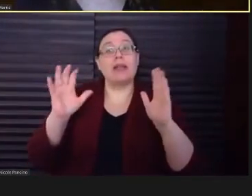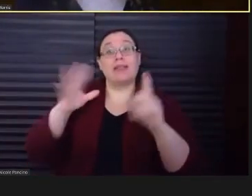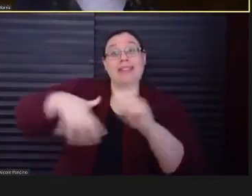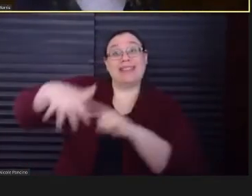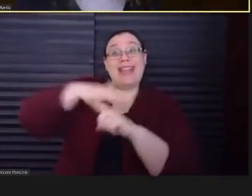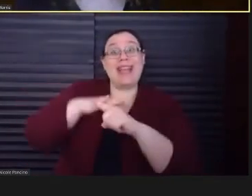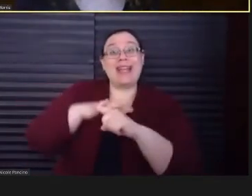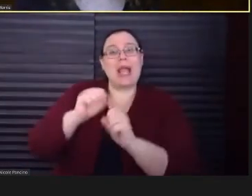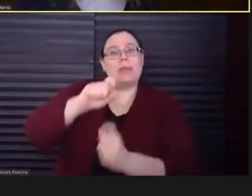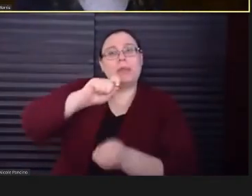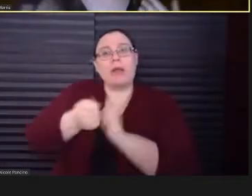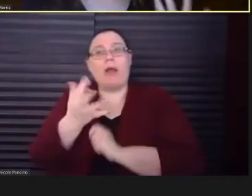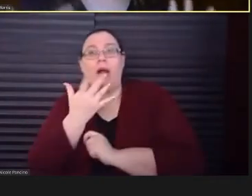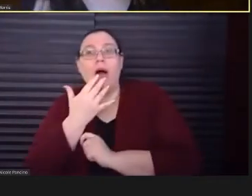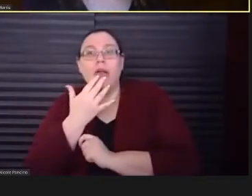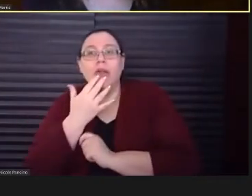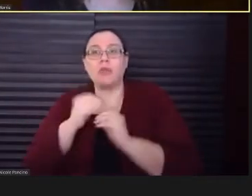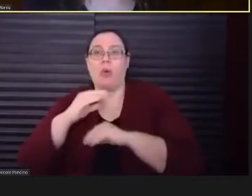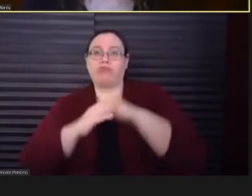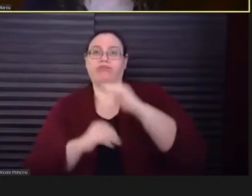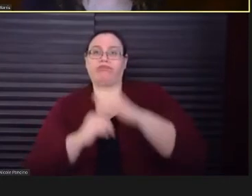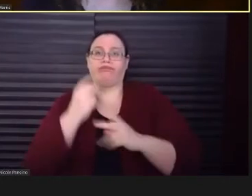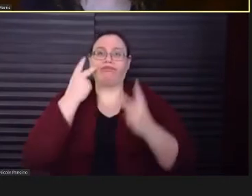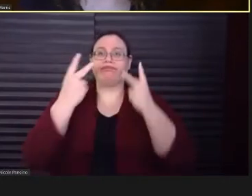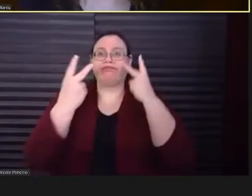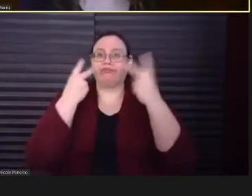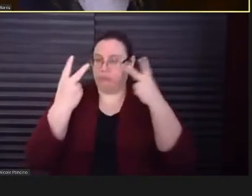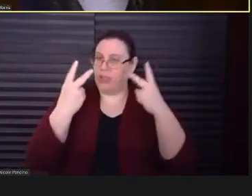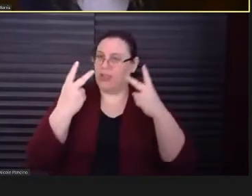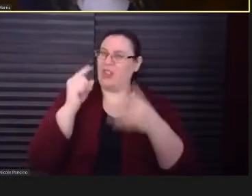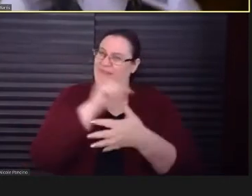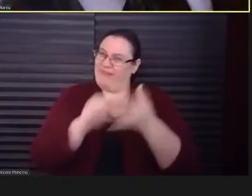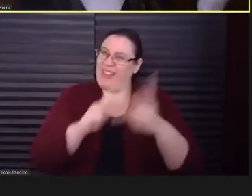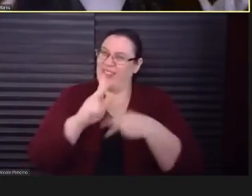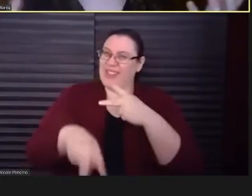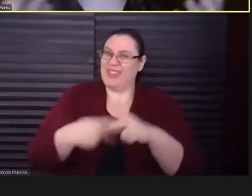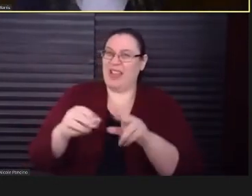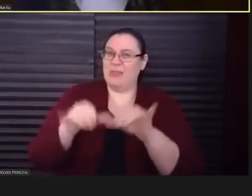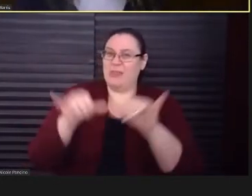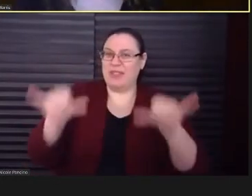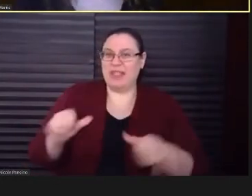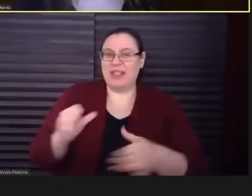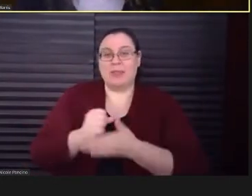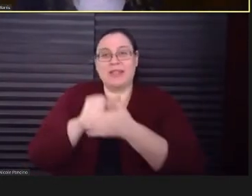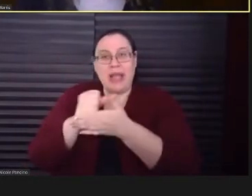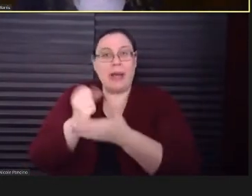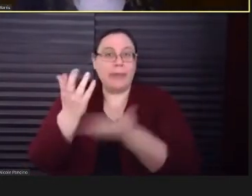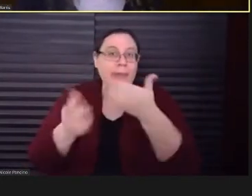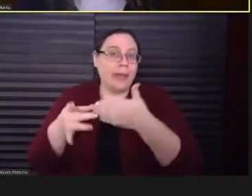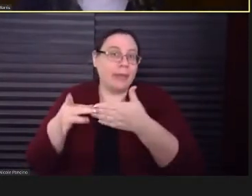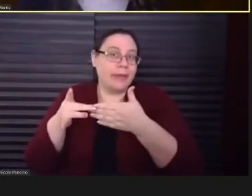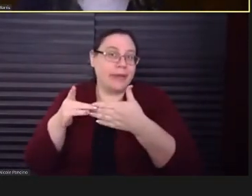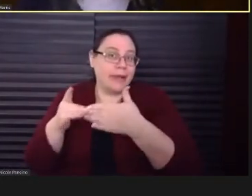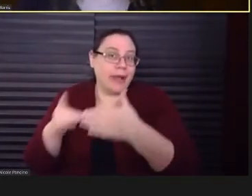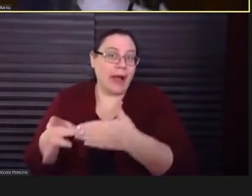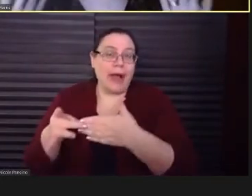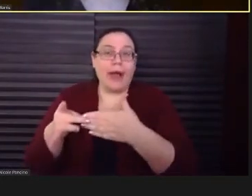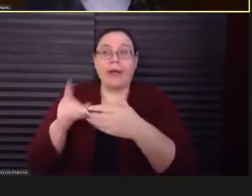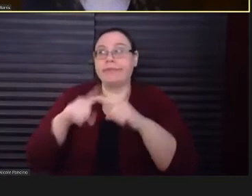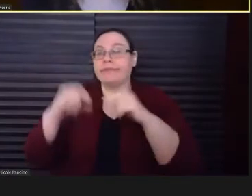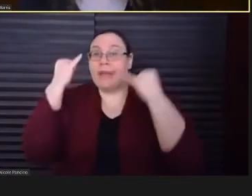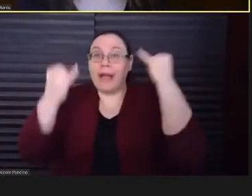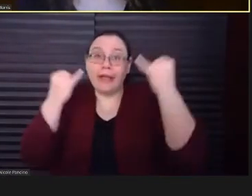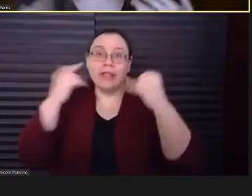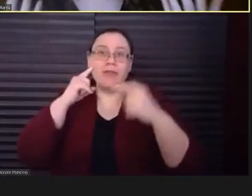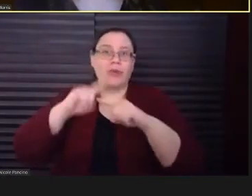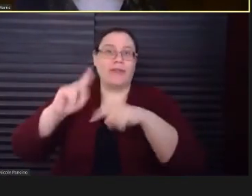more visible to them. And so I think these kinds of systems can help maybe guide ideas for the types